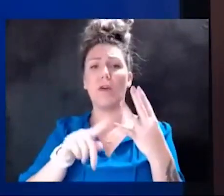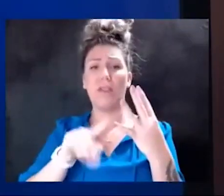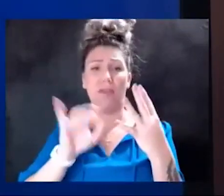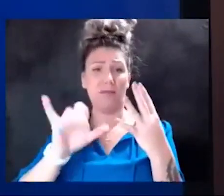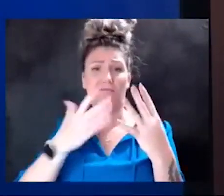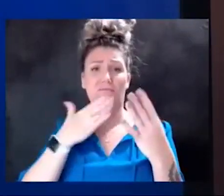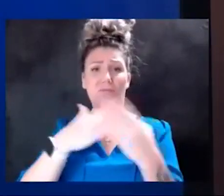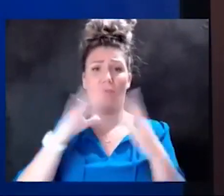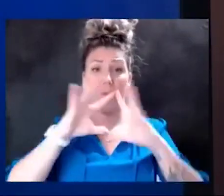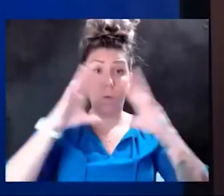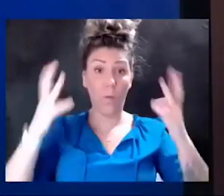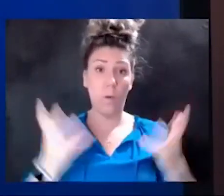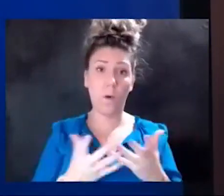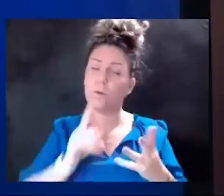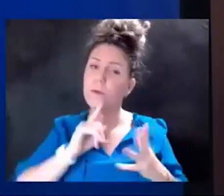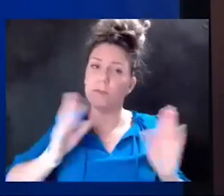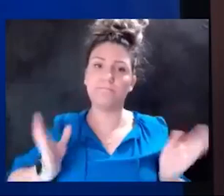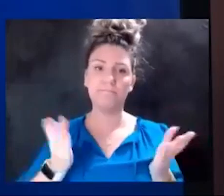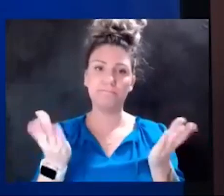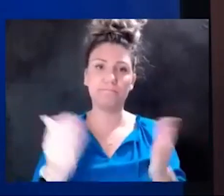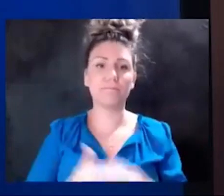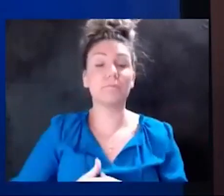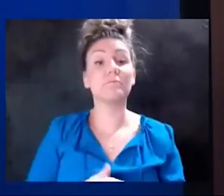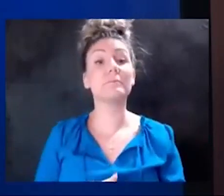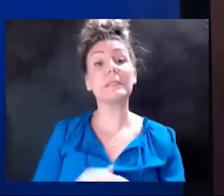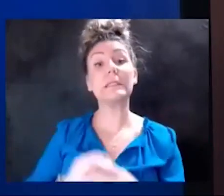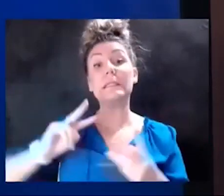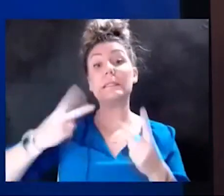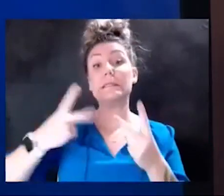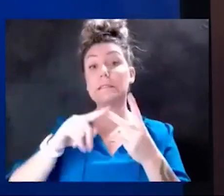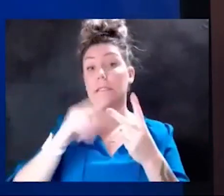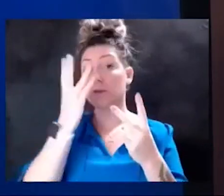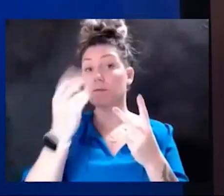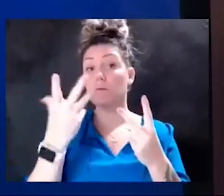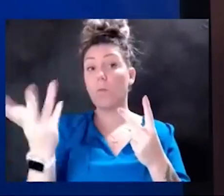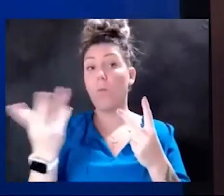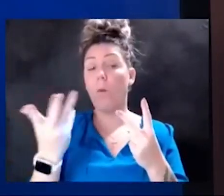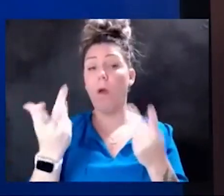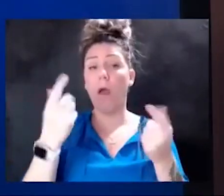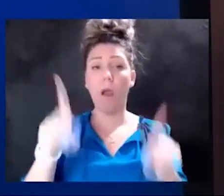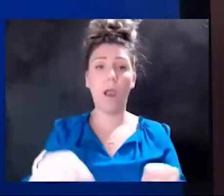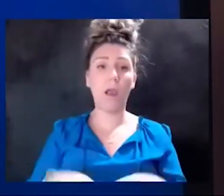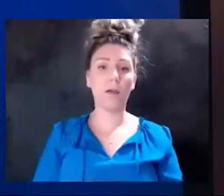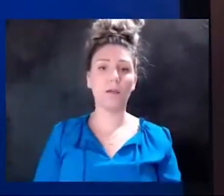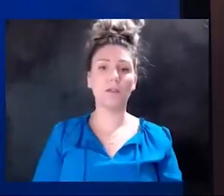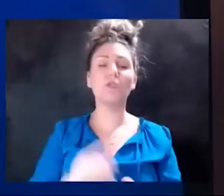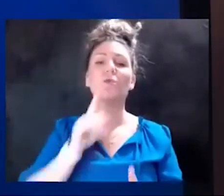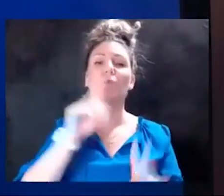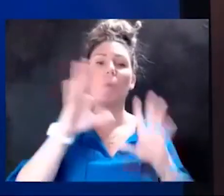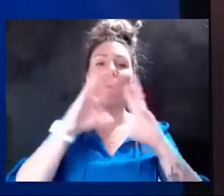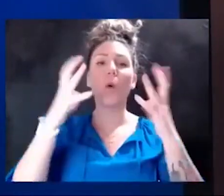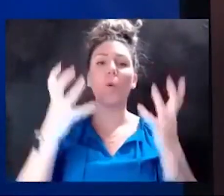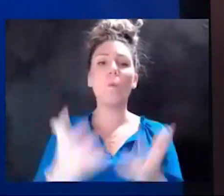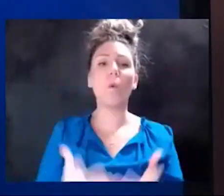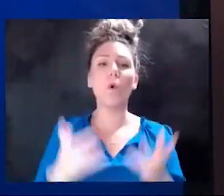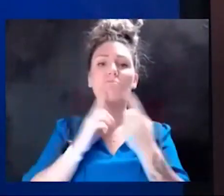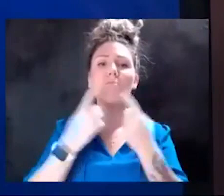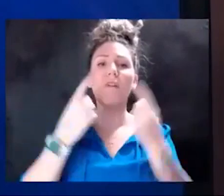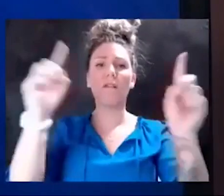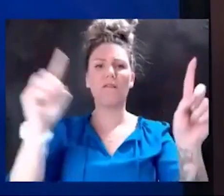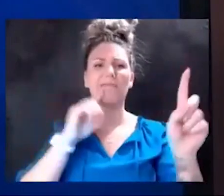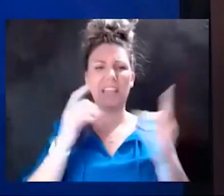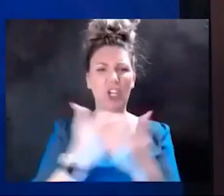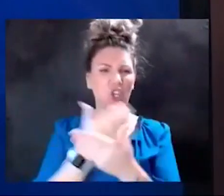incredibly encouraging. A second thing that has come out is that looking at real-world efficacy, anytime you have a new drug or a new